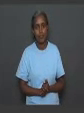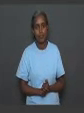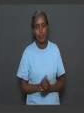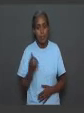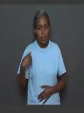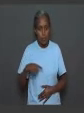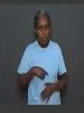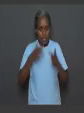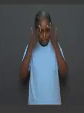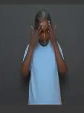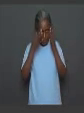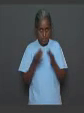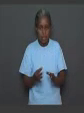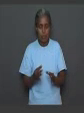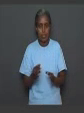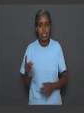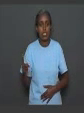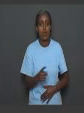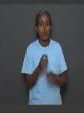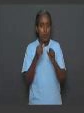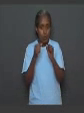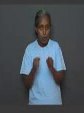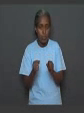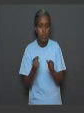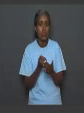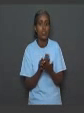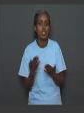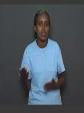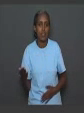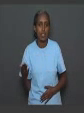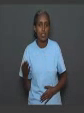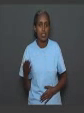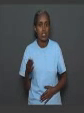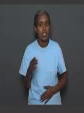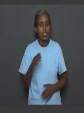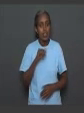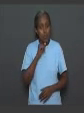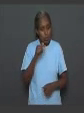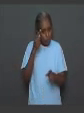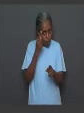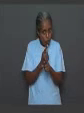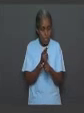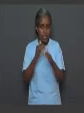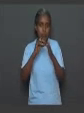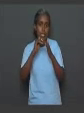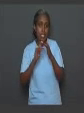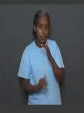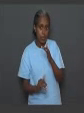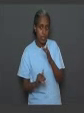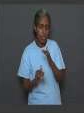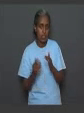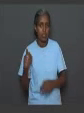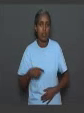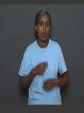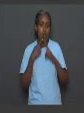We can determine the probability of the event not occurring by subtracting our